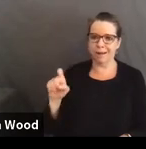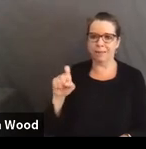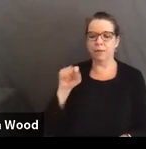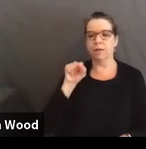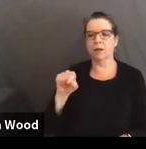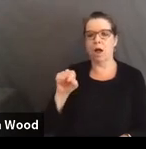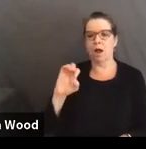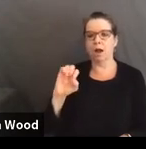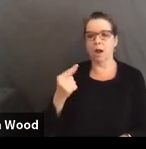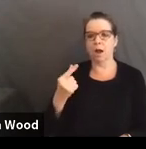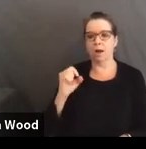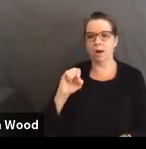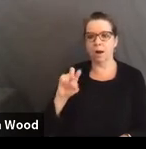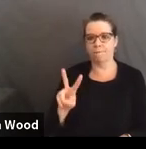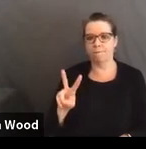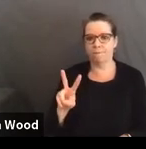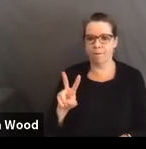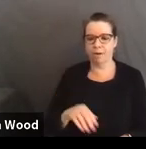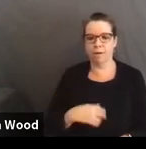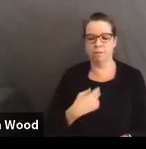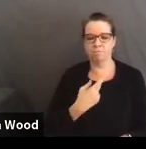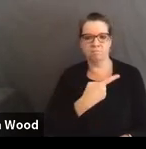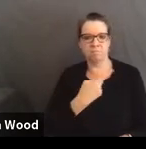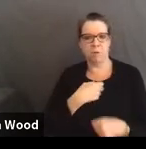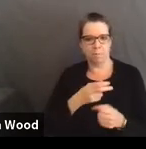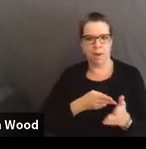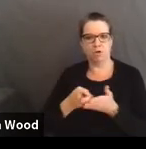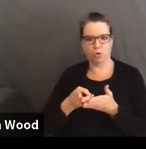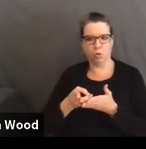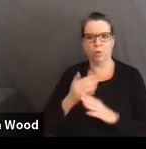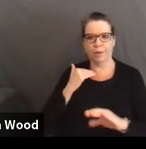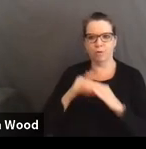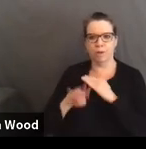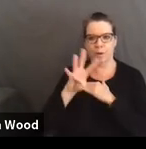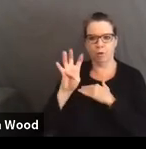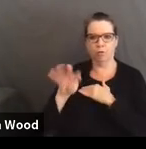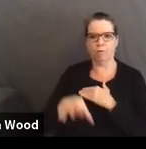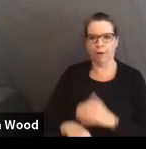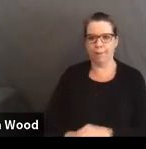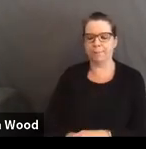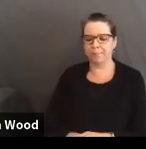texashomeLearning@tea.texas.gov. And Andrew and I will make sure that we get the information to you.